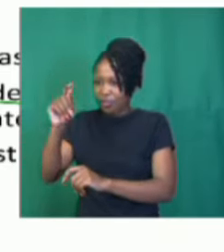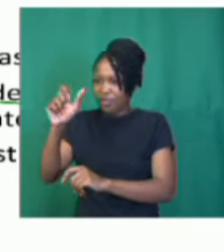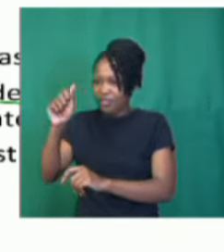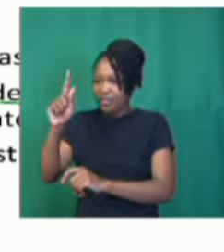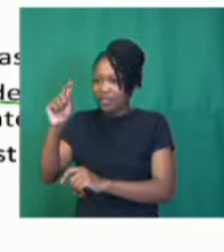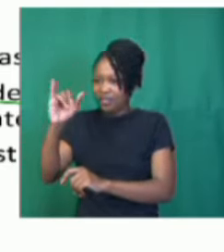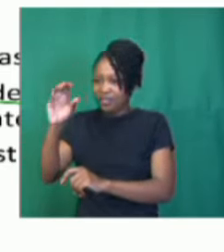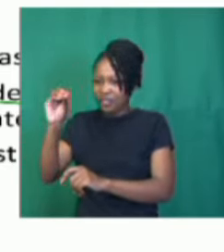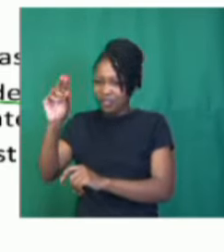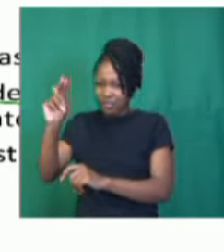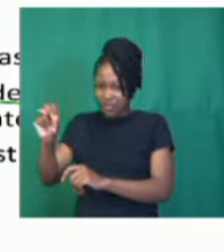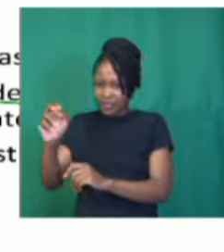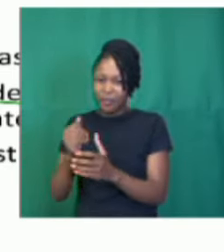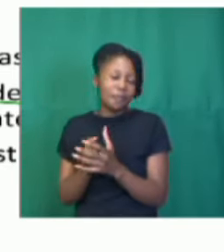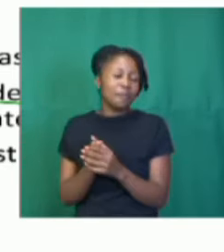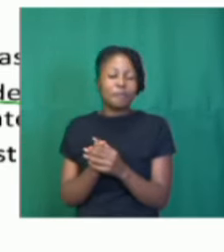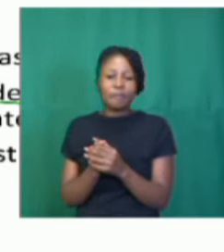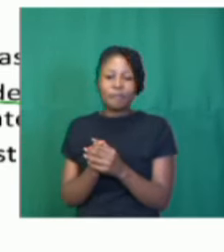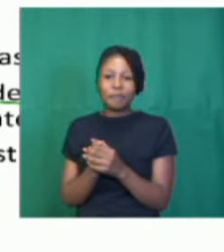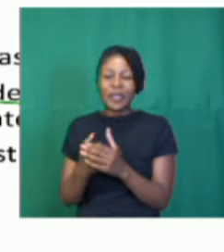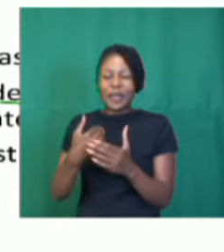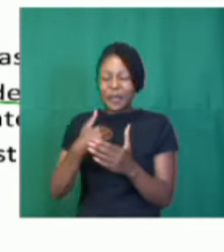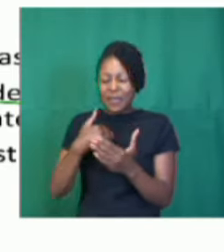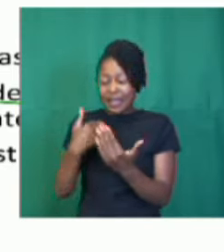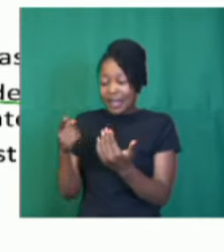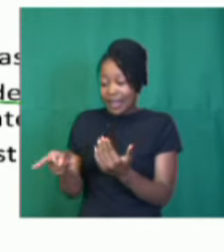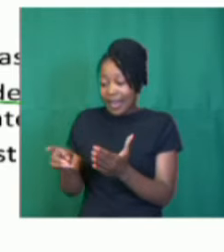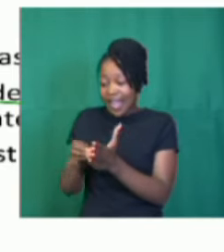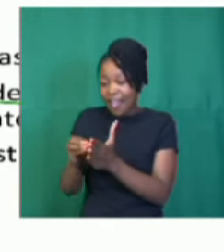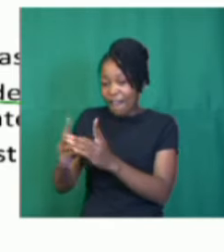I have a text here which I have taken from our book.